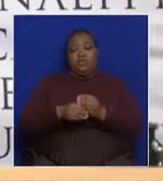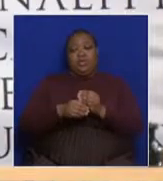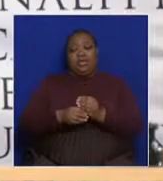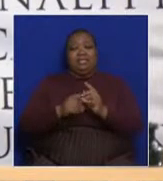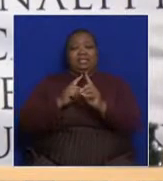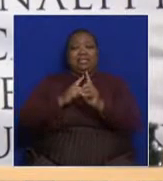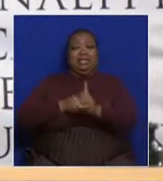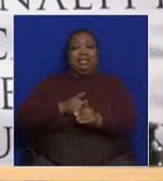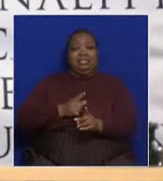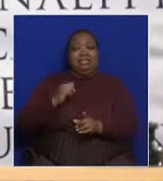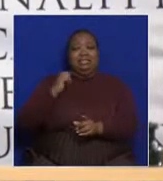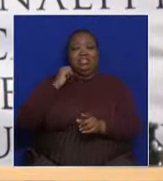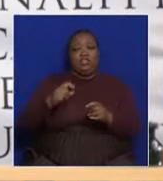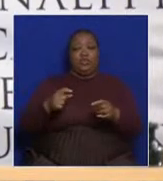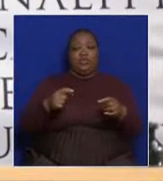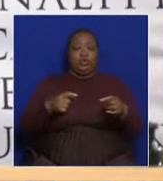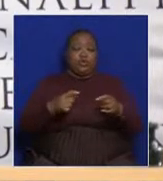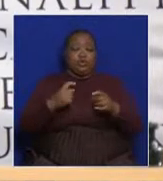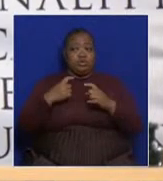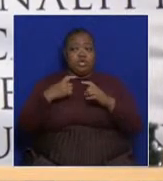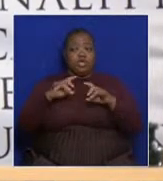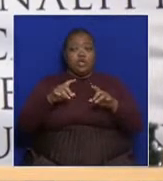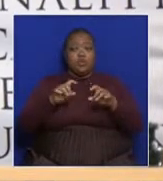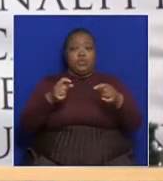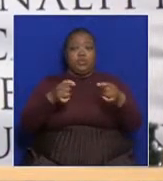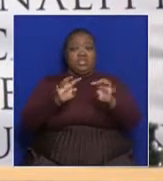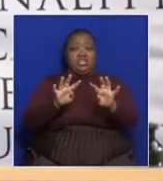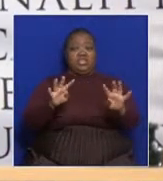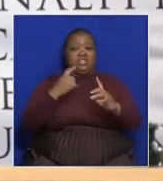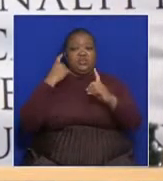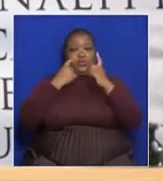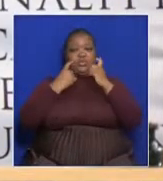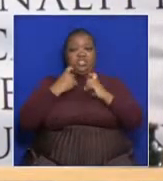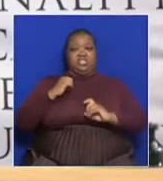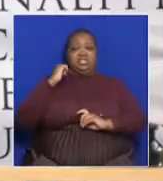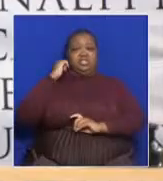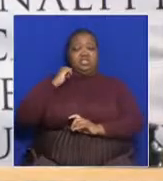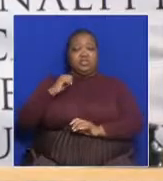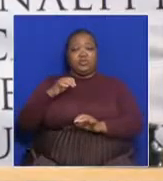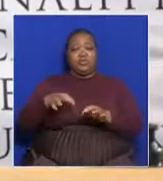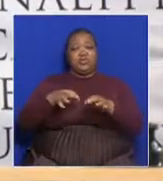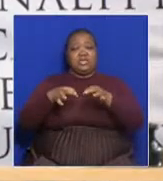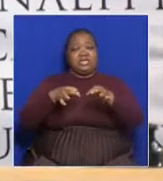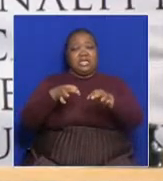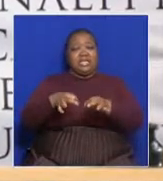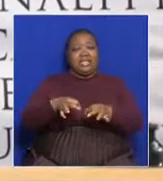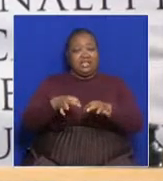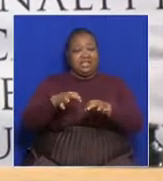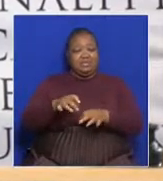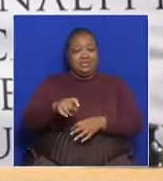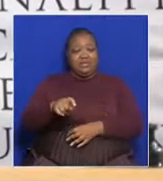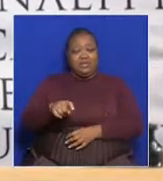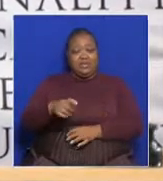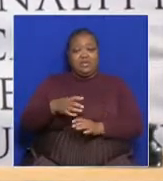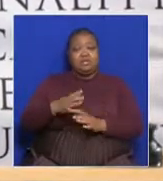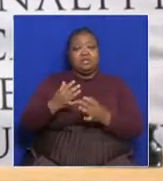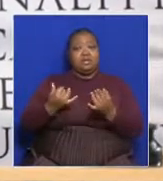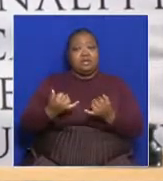Commissioner's questions yesterday. And you had asked for an opportunity to do so before we move to the next